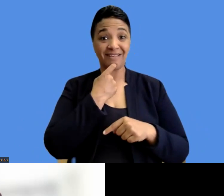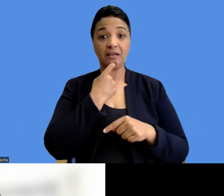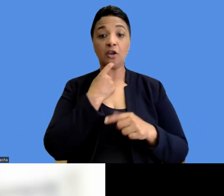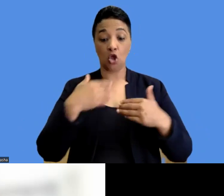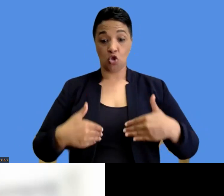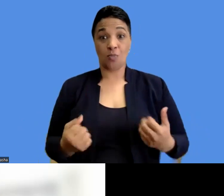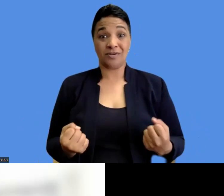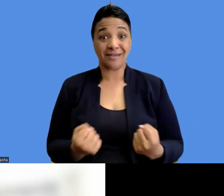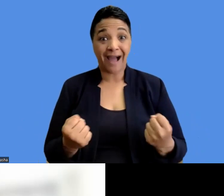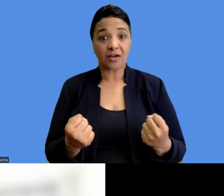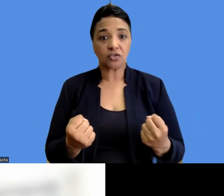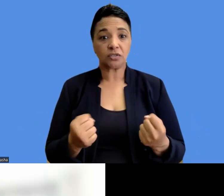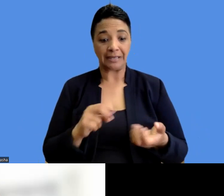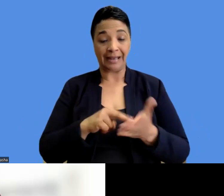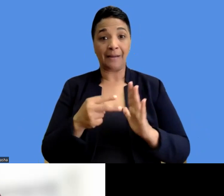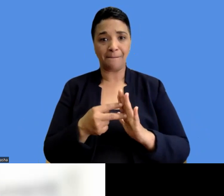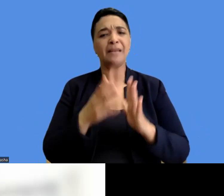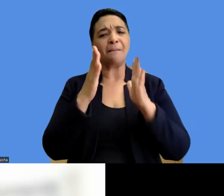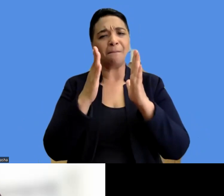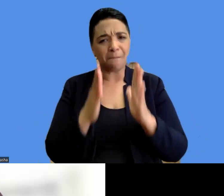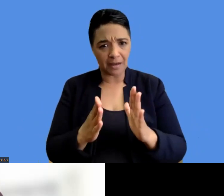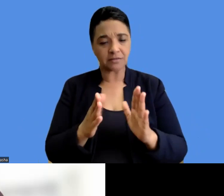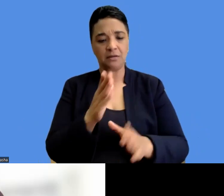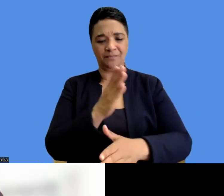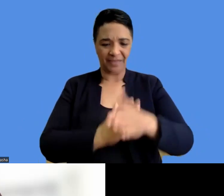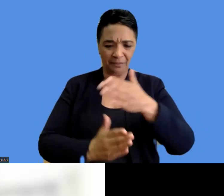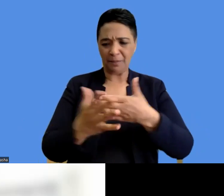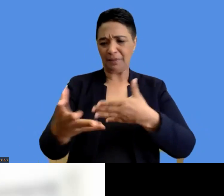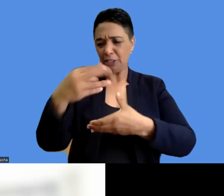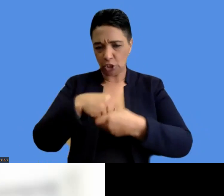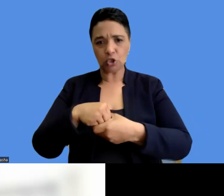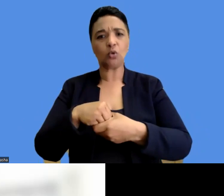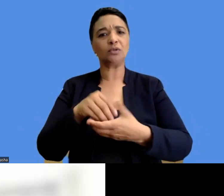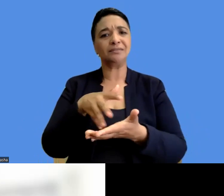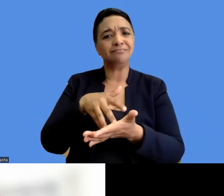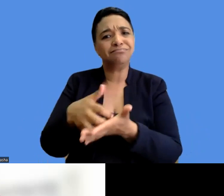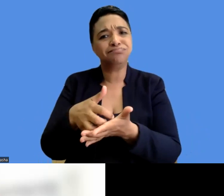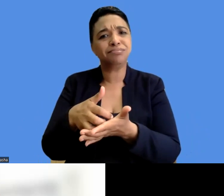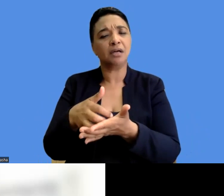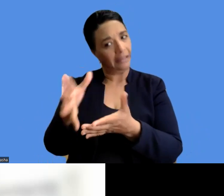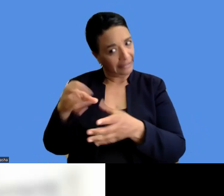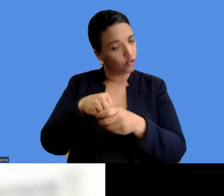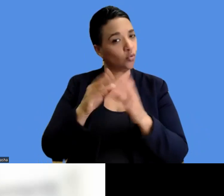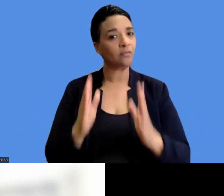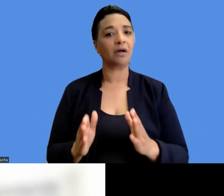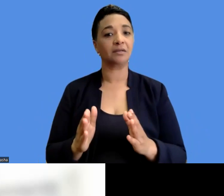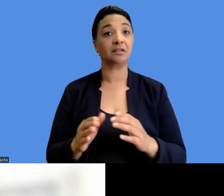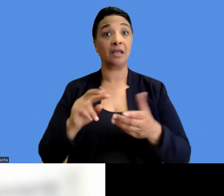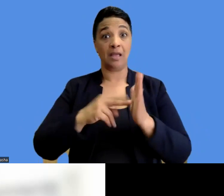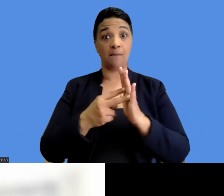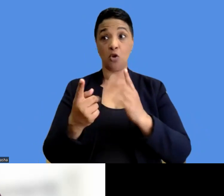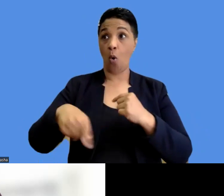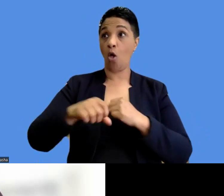not effective unless it is inclusive of persons in the most vulnerable situations. And sometimes that is not the quickest way forward, and